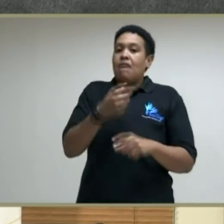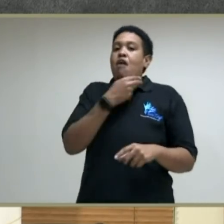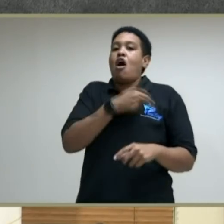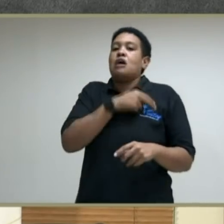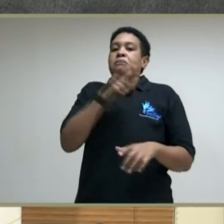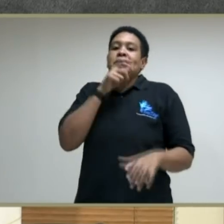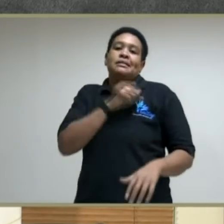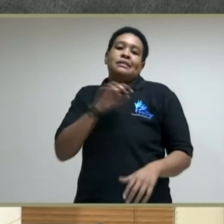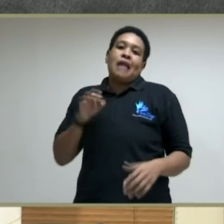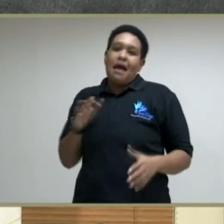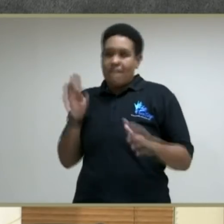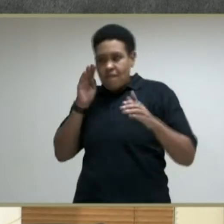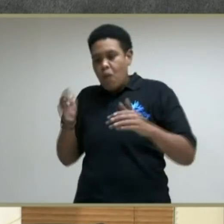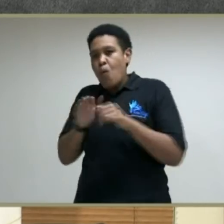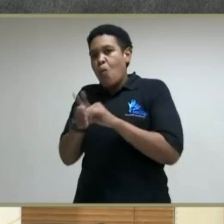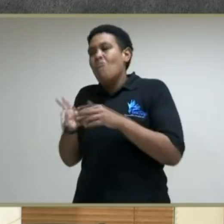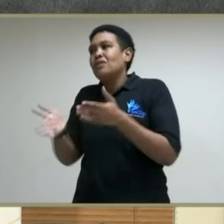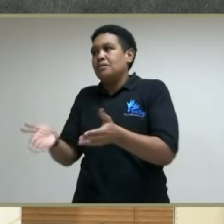hospitals.